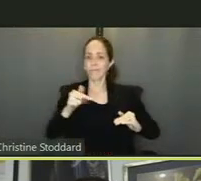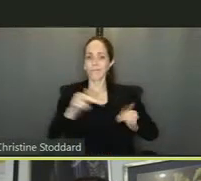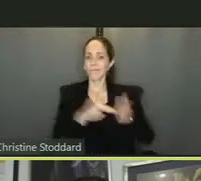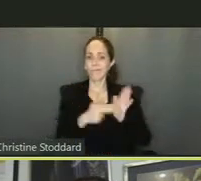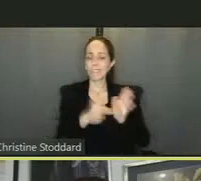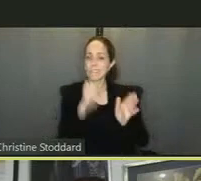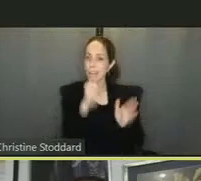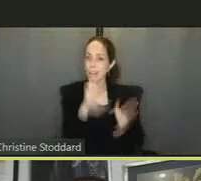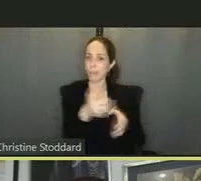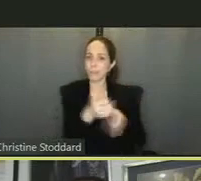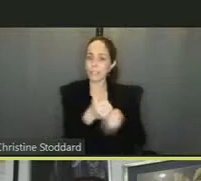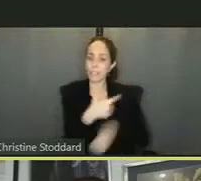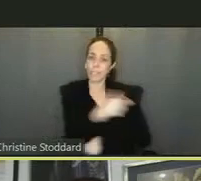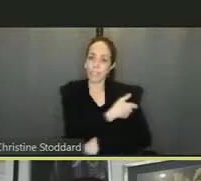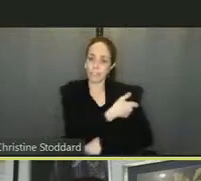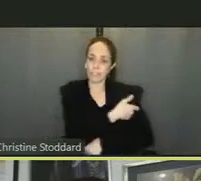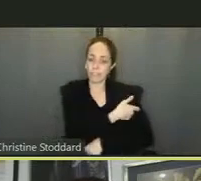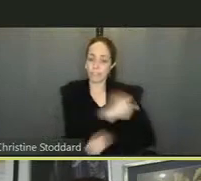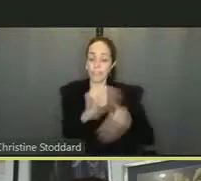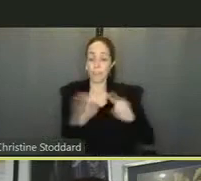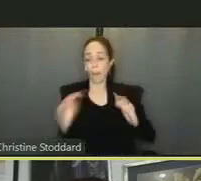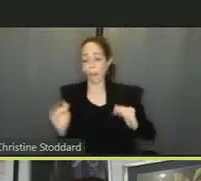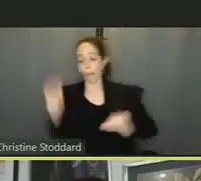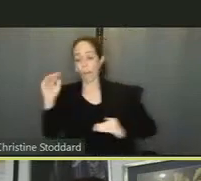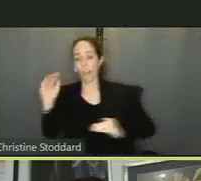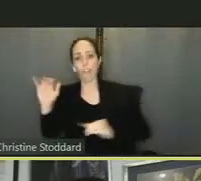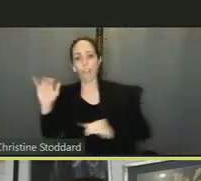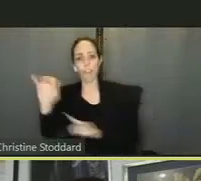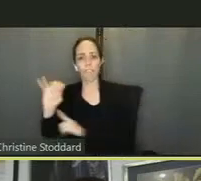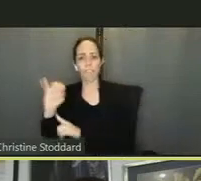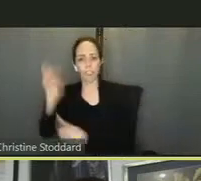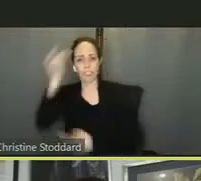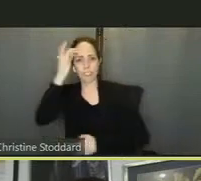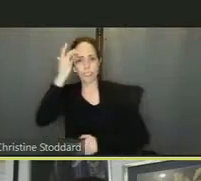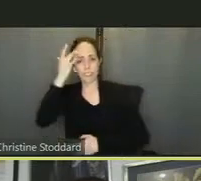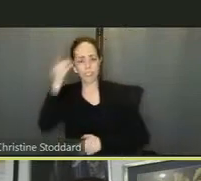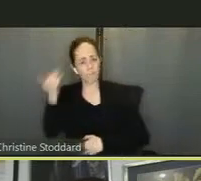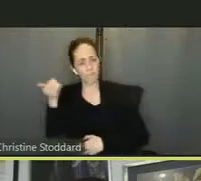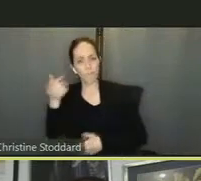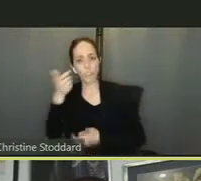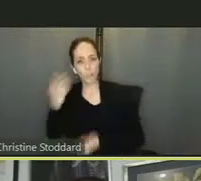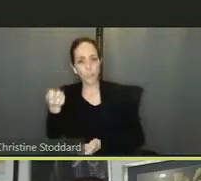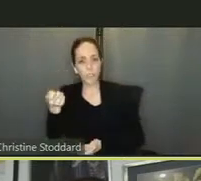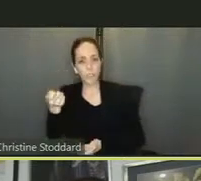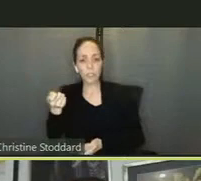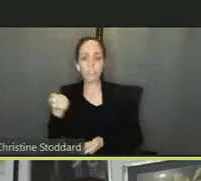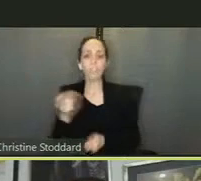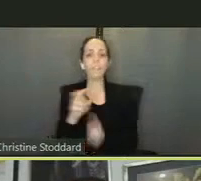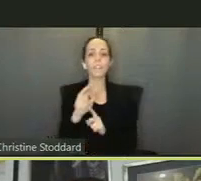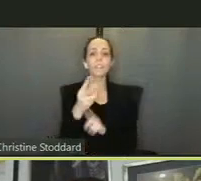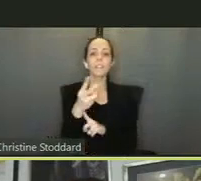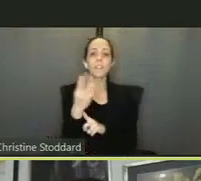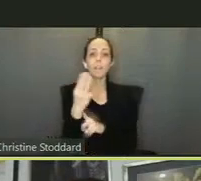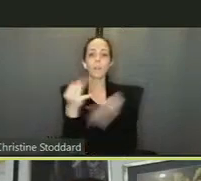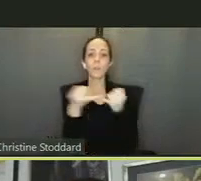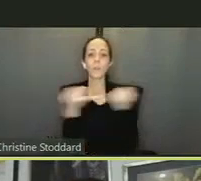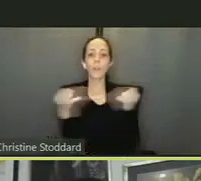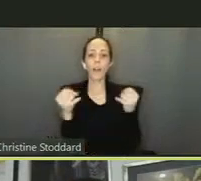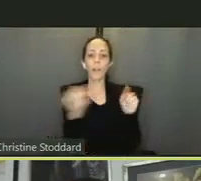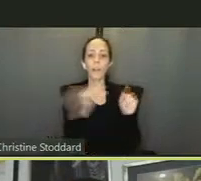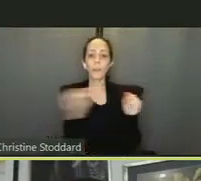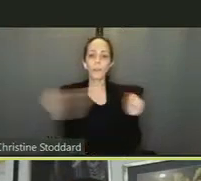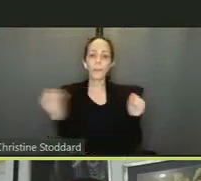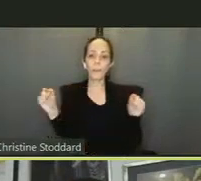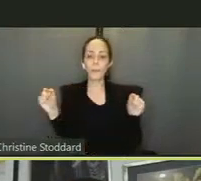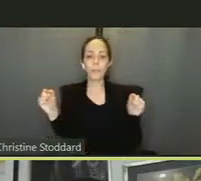to rate of infections. So if you can see in this graph, you can see when the cases, which is that second blue line, is much higher than